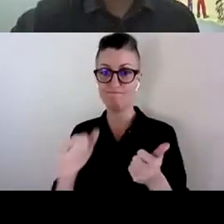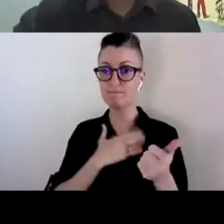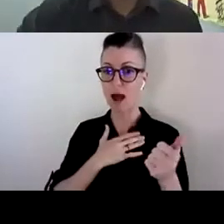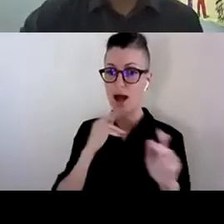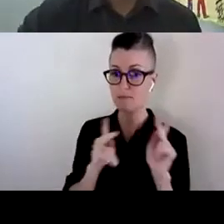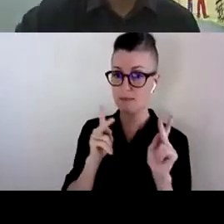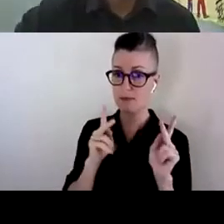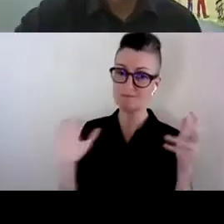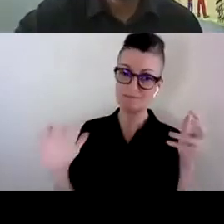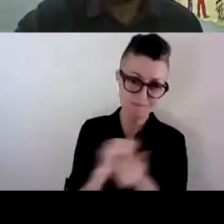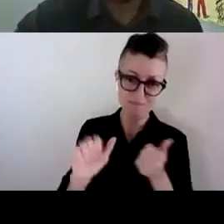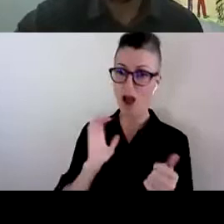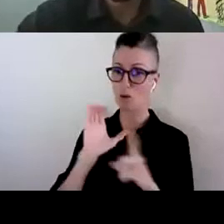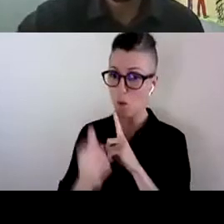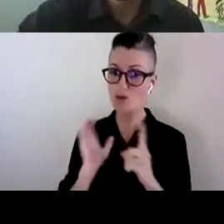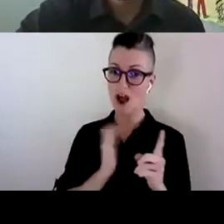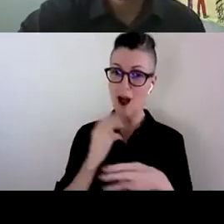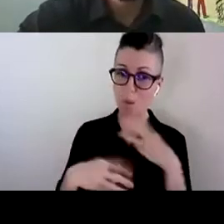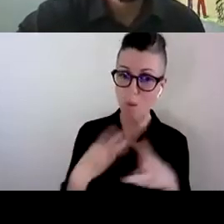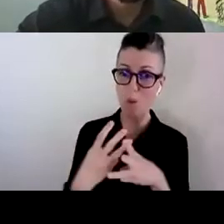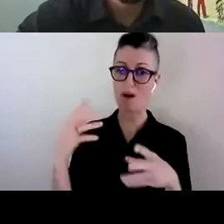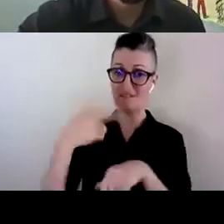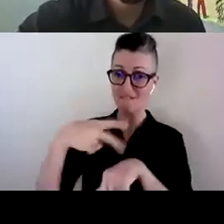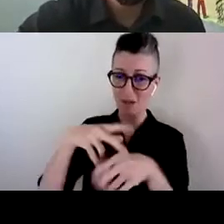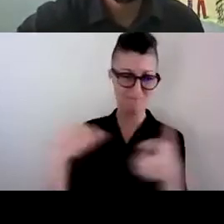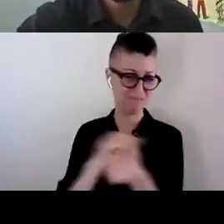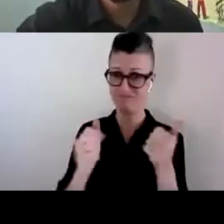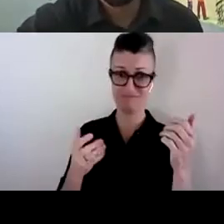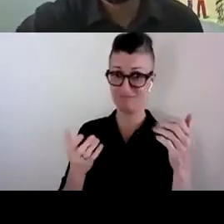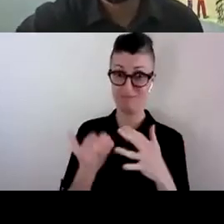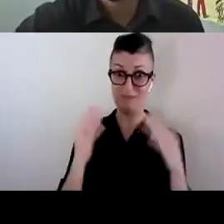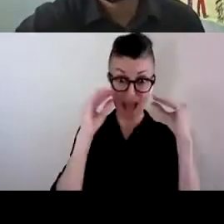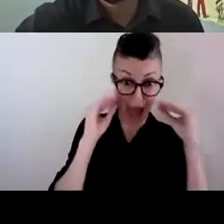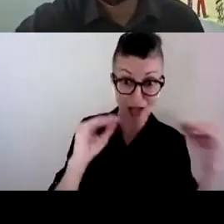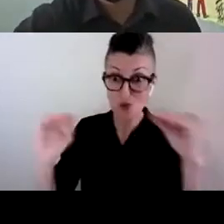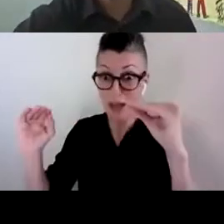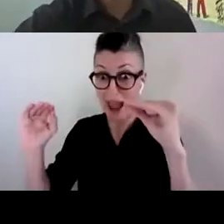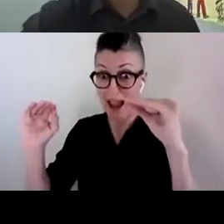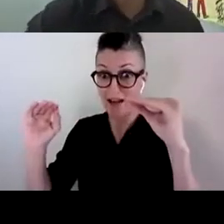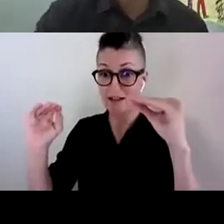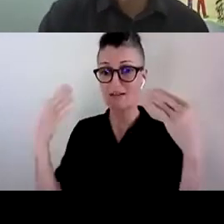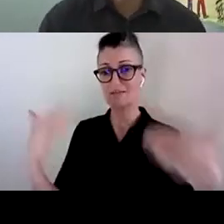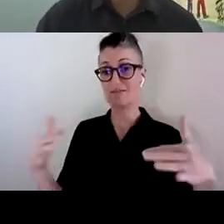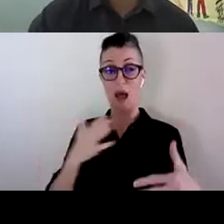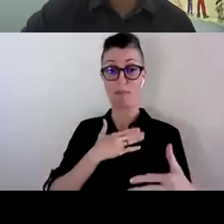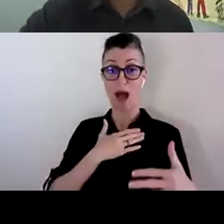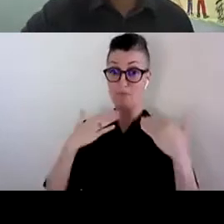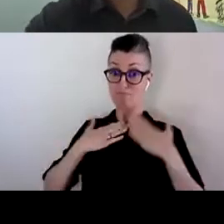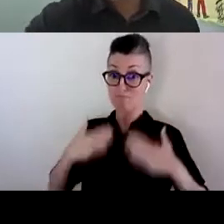ways of doing things. Education was the tool through which my people's bodies and cultures were